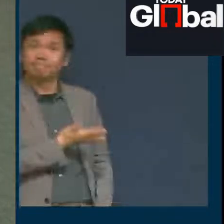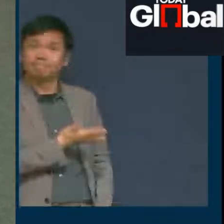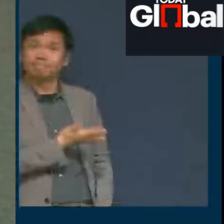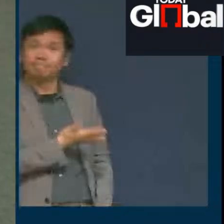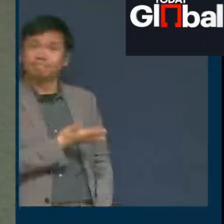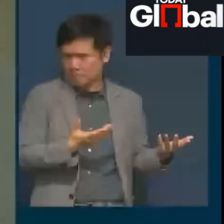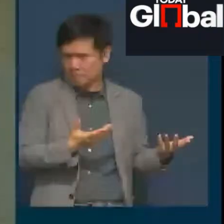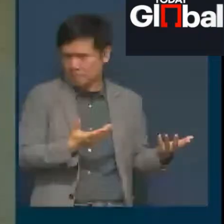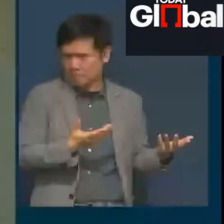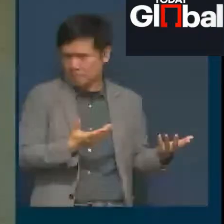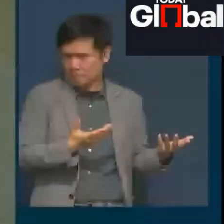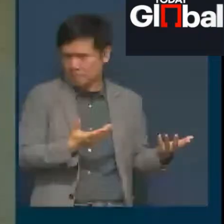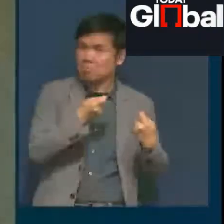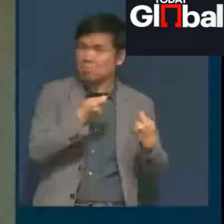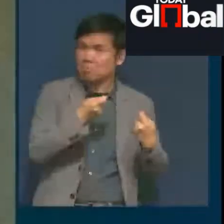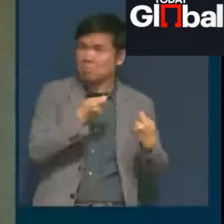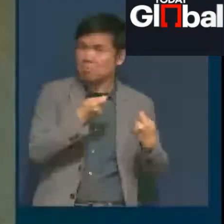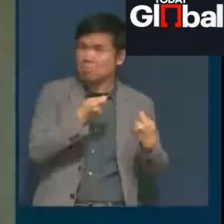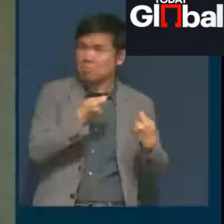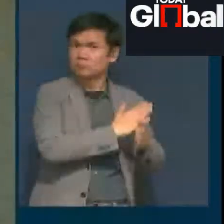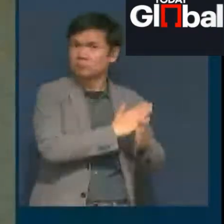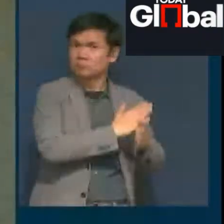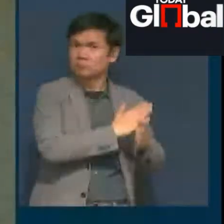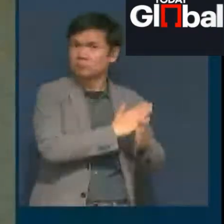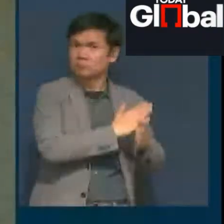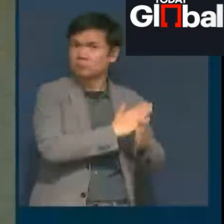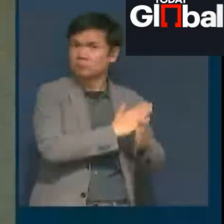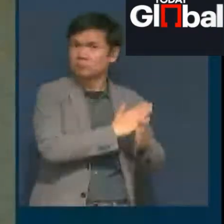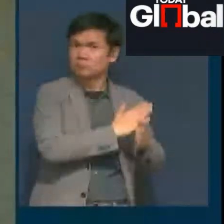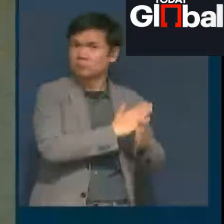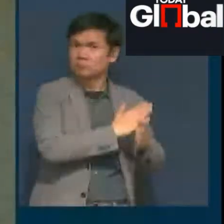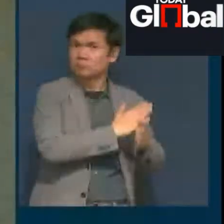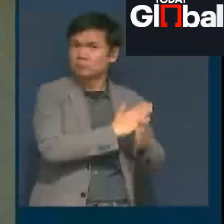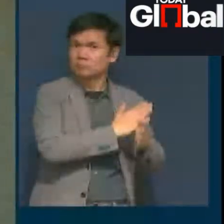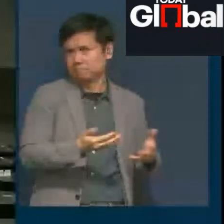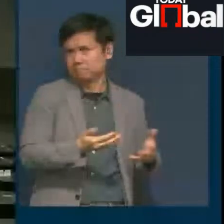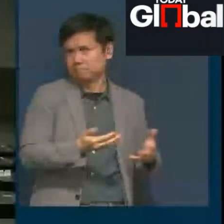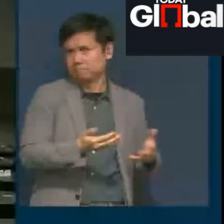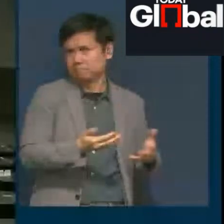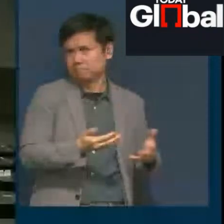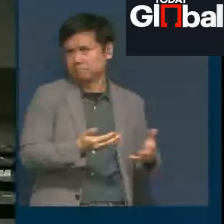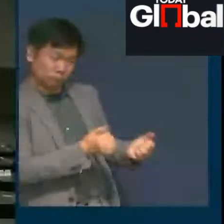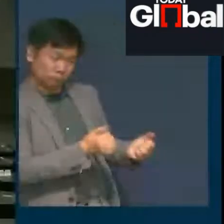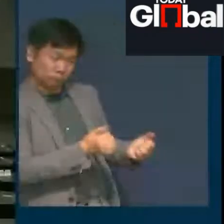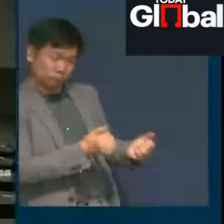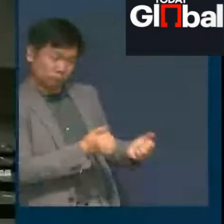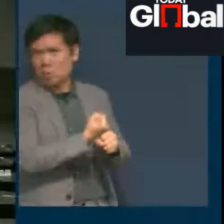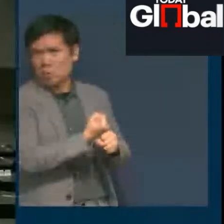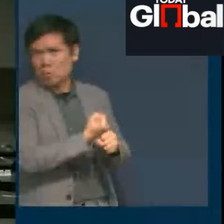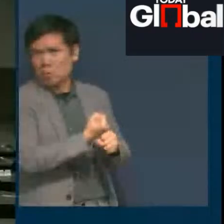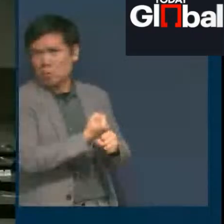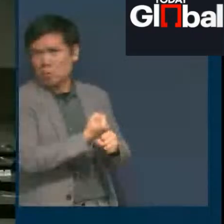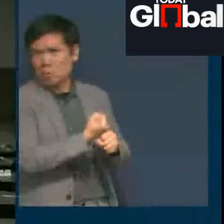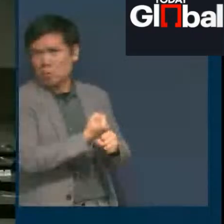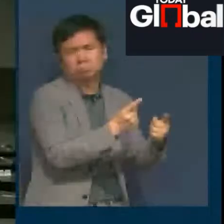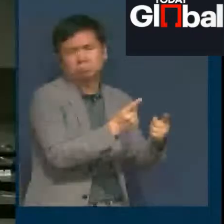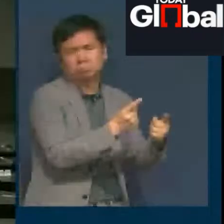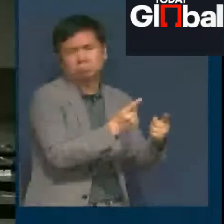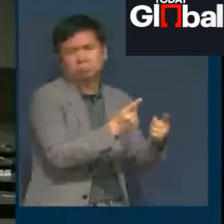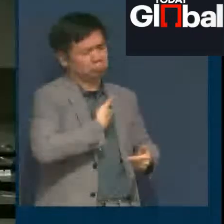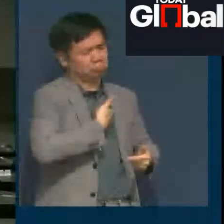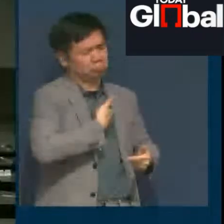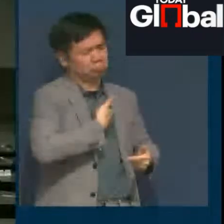accommodation and assistance to persons with disabilities, they can work in different professions. Thank you so